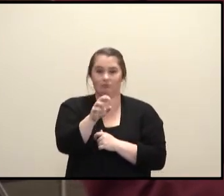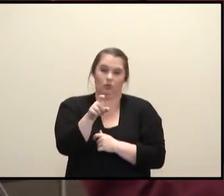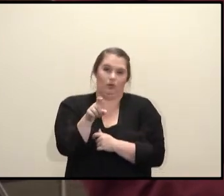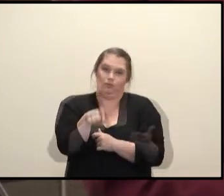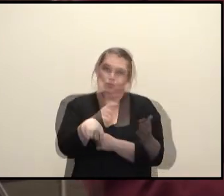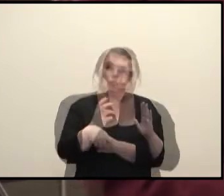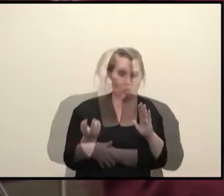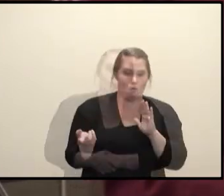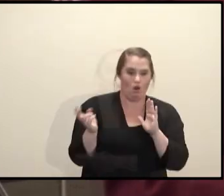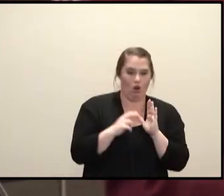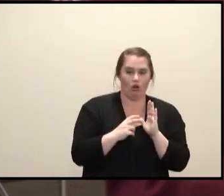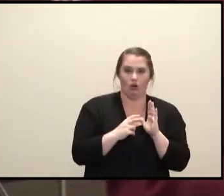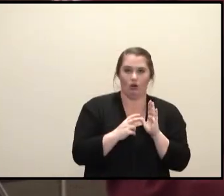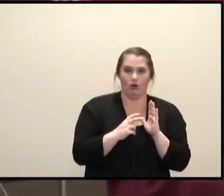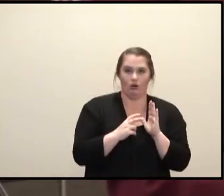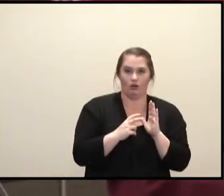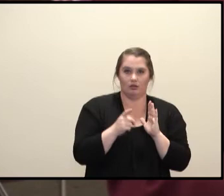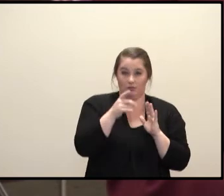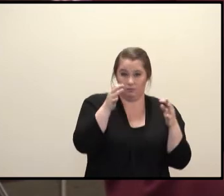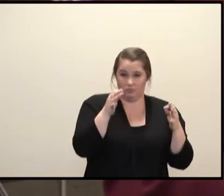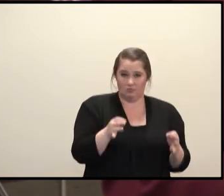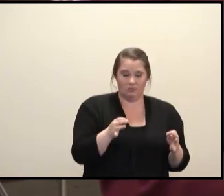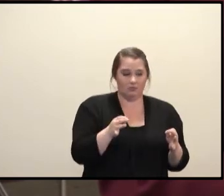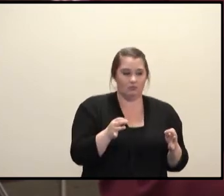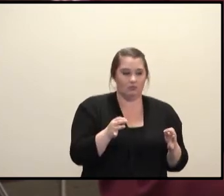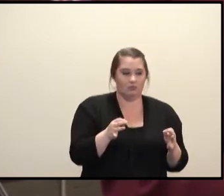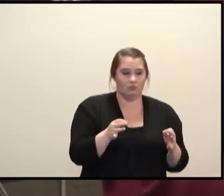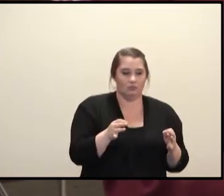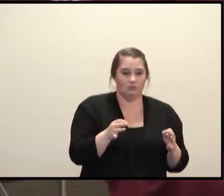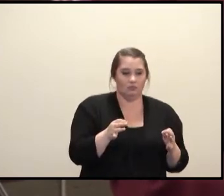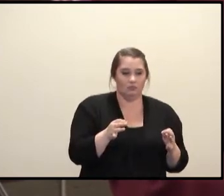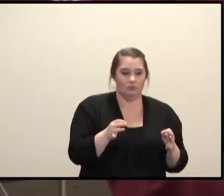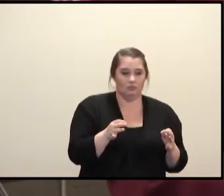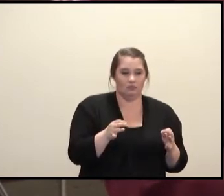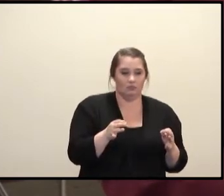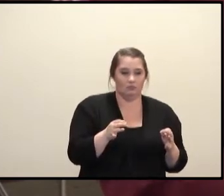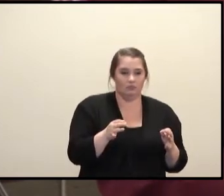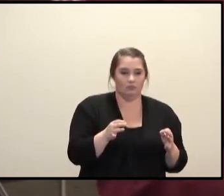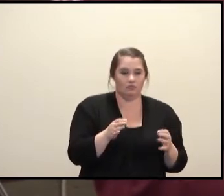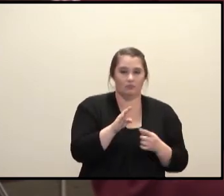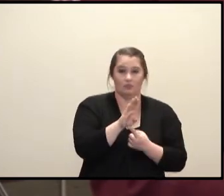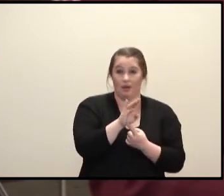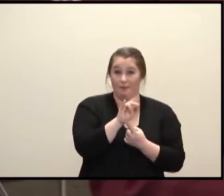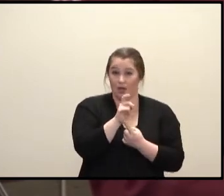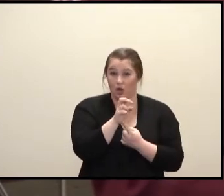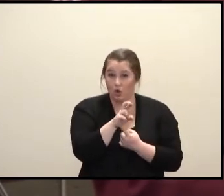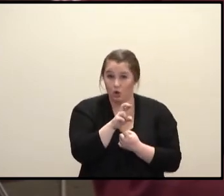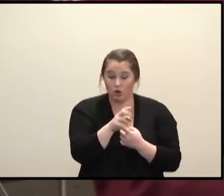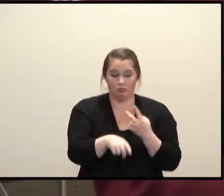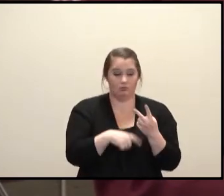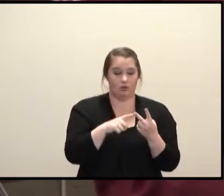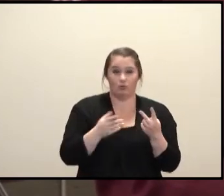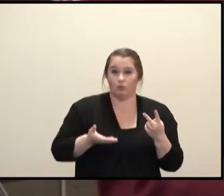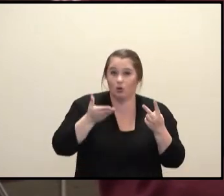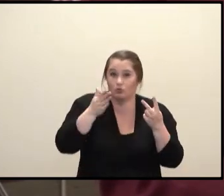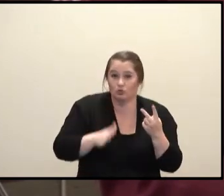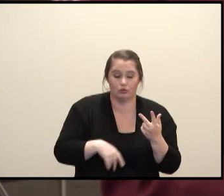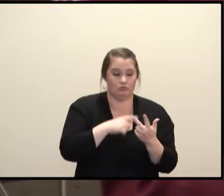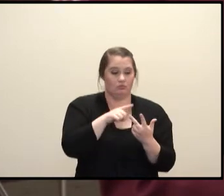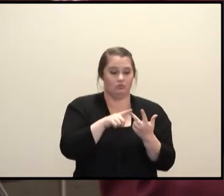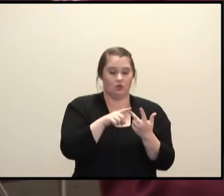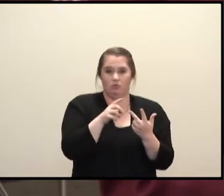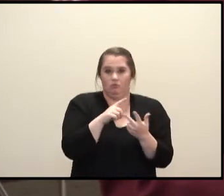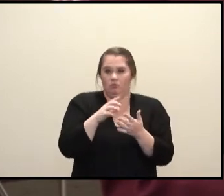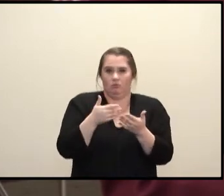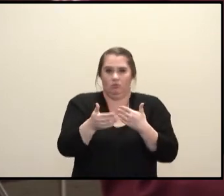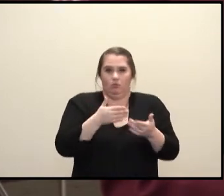have to. Whether or not a bidder, a proposer, an offerer, whatever term